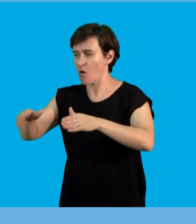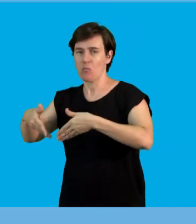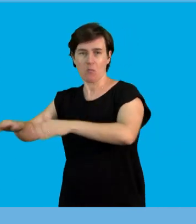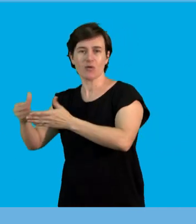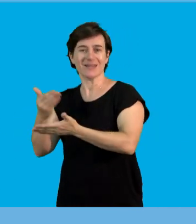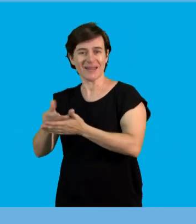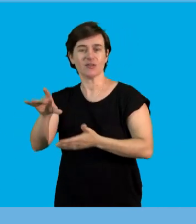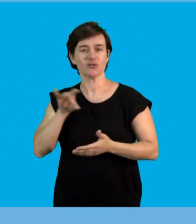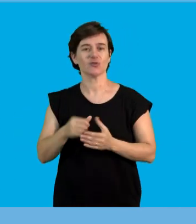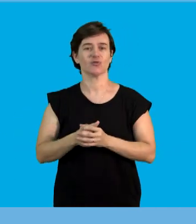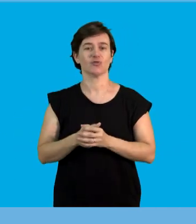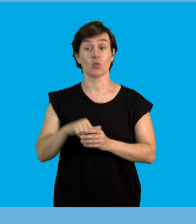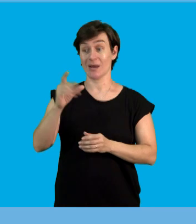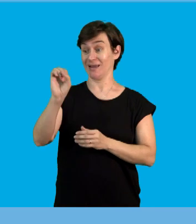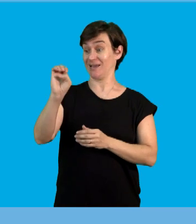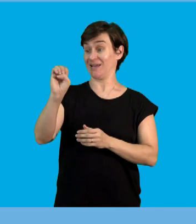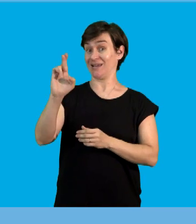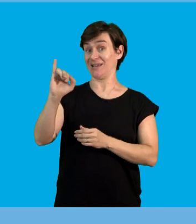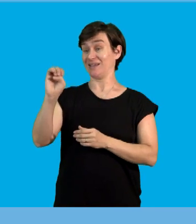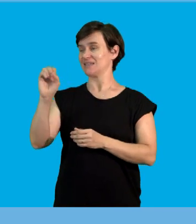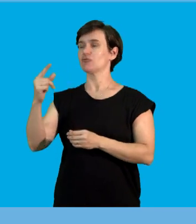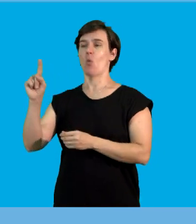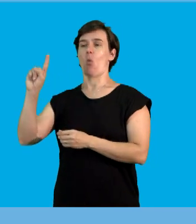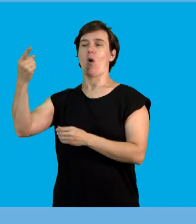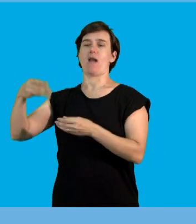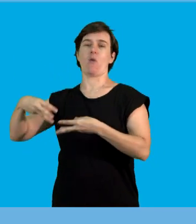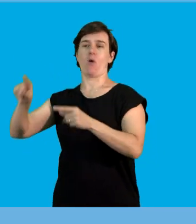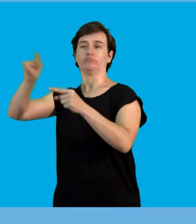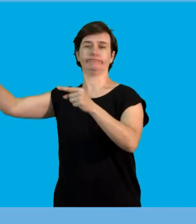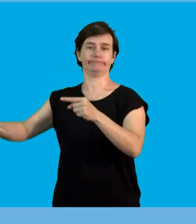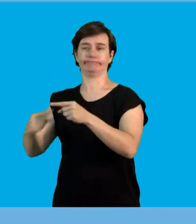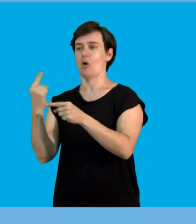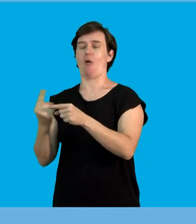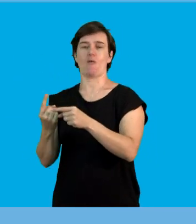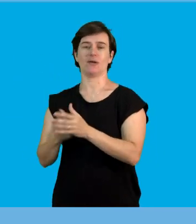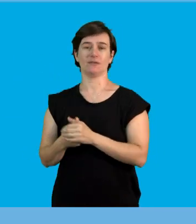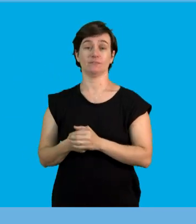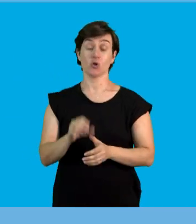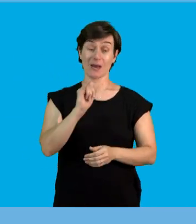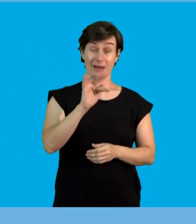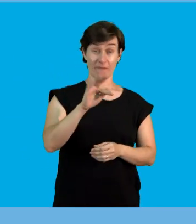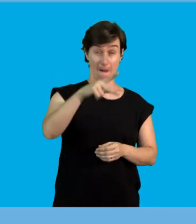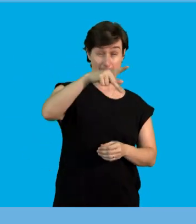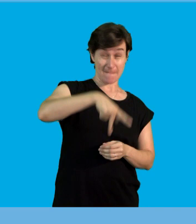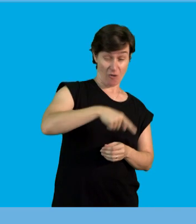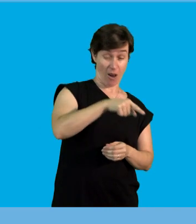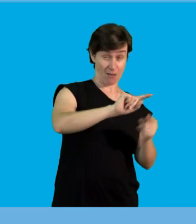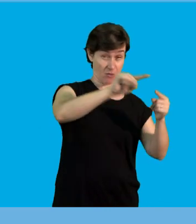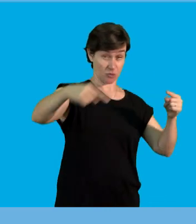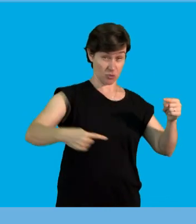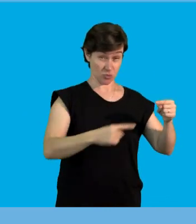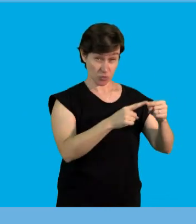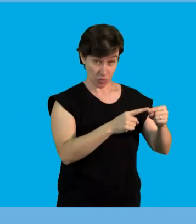entire circuit because there's more than one way for them that they can choose to go. So when we're adding resistors in parallel to each other, we